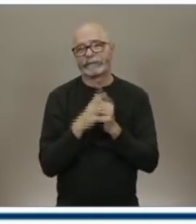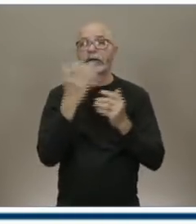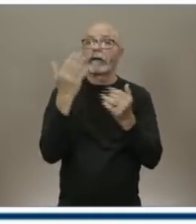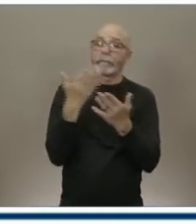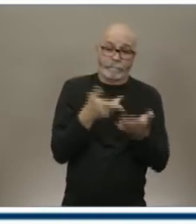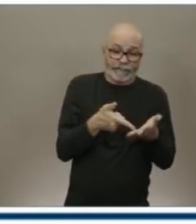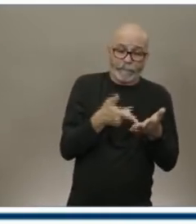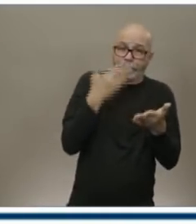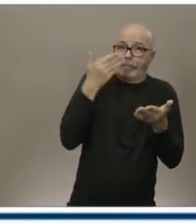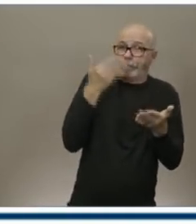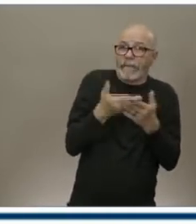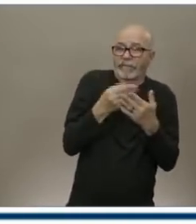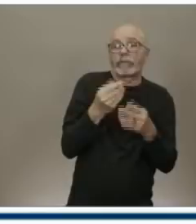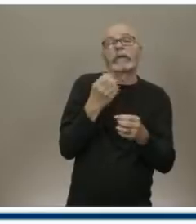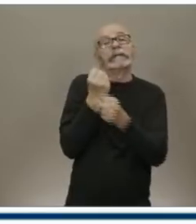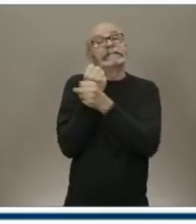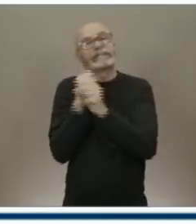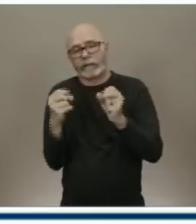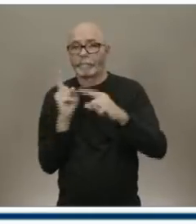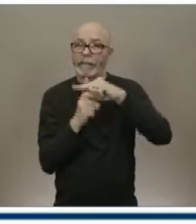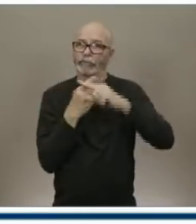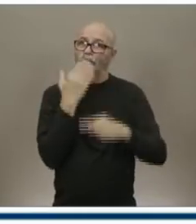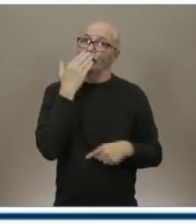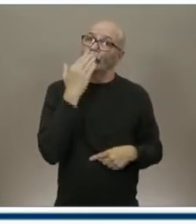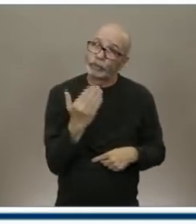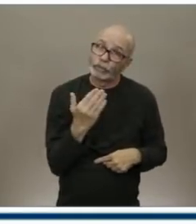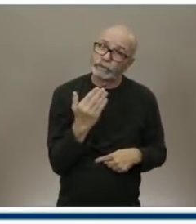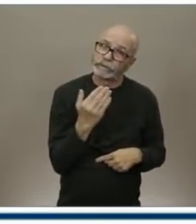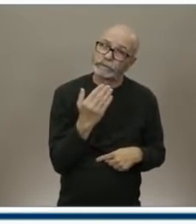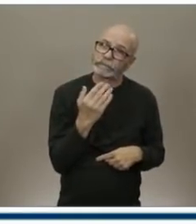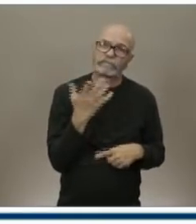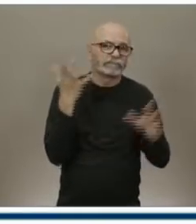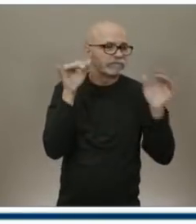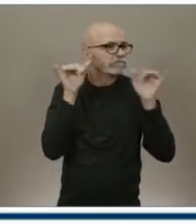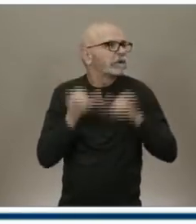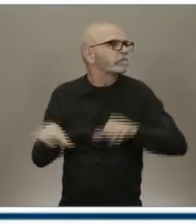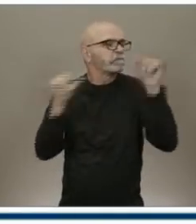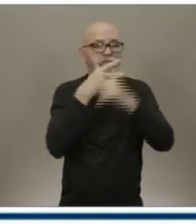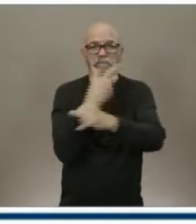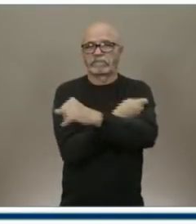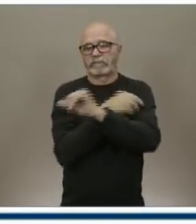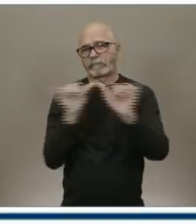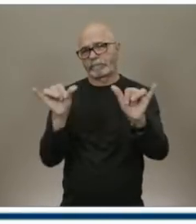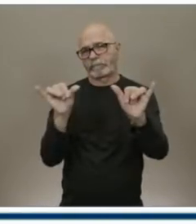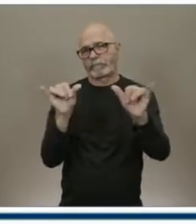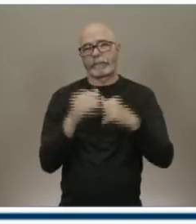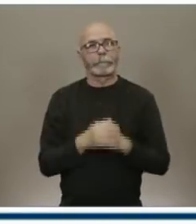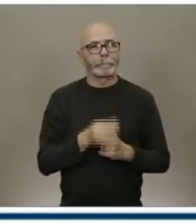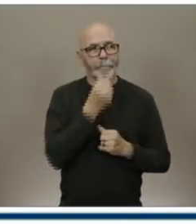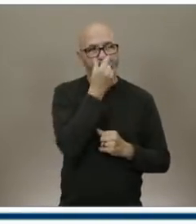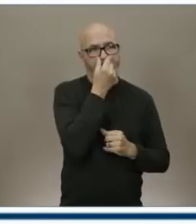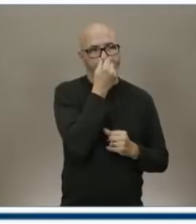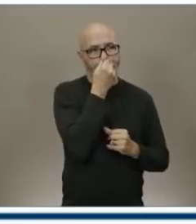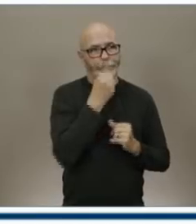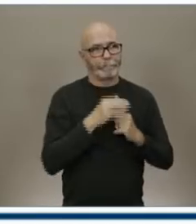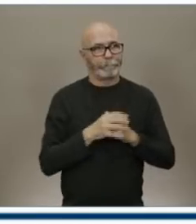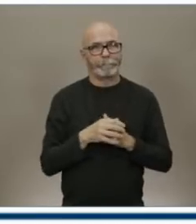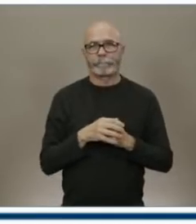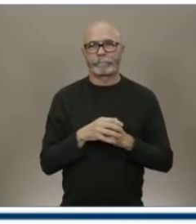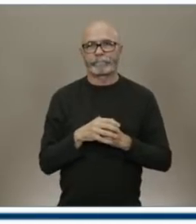other vaccine that we make available in Canada. Next, we'll go to Jack Julian from CBC. Go ahead,